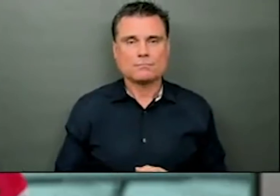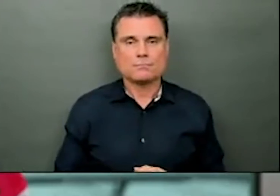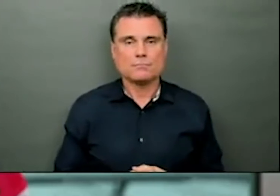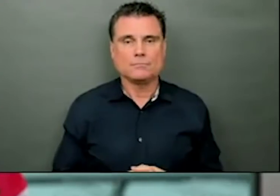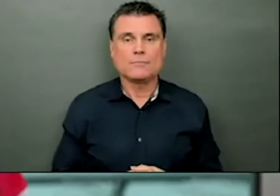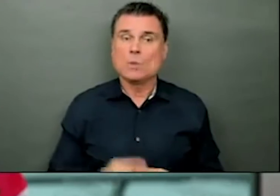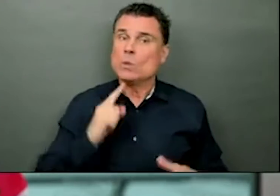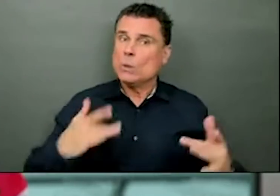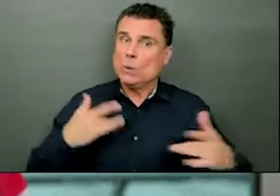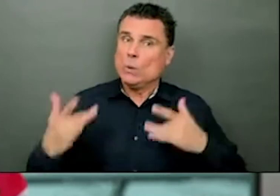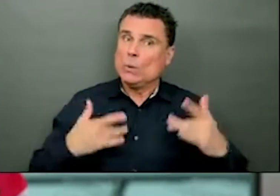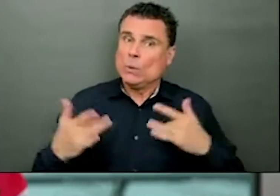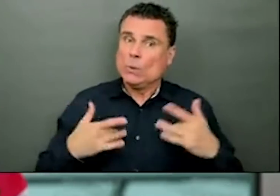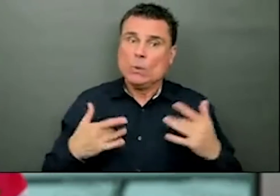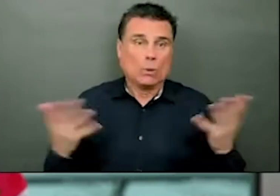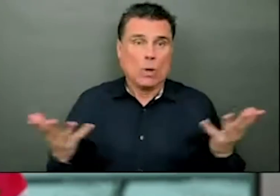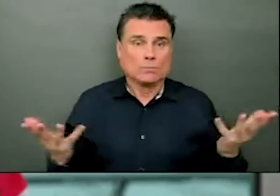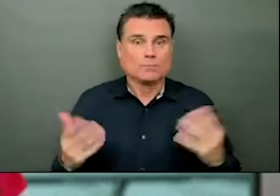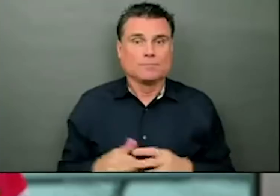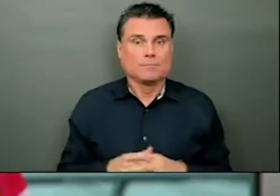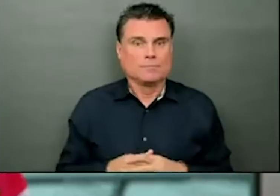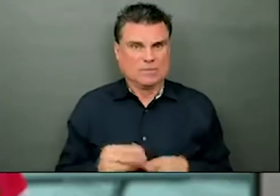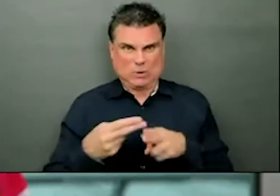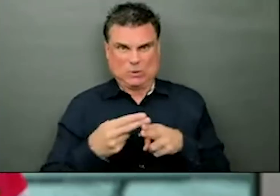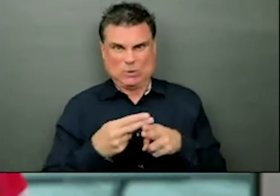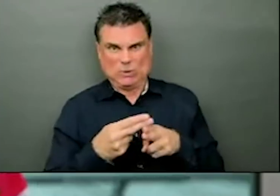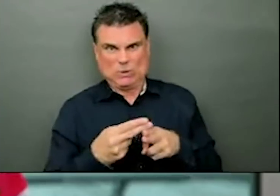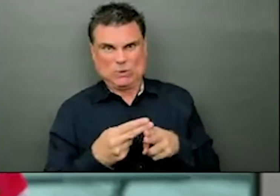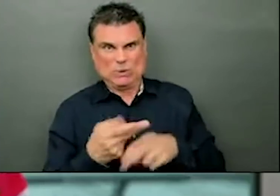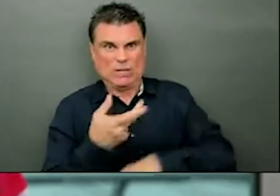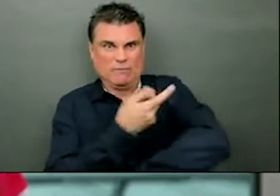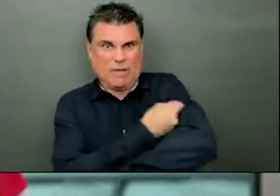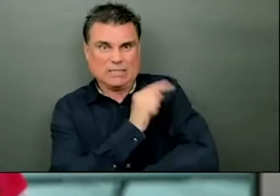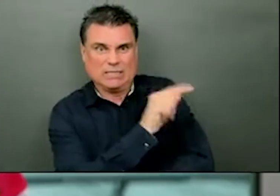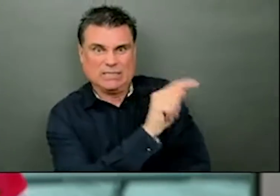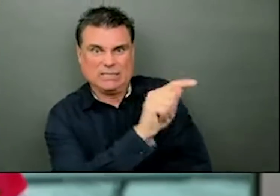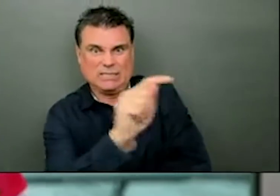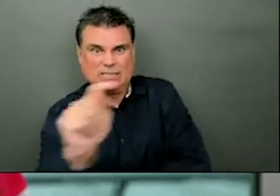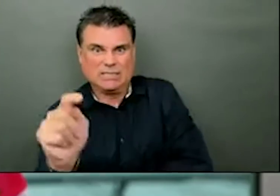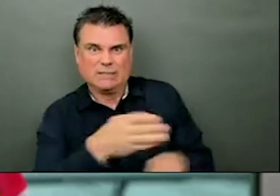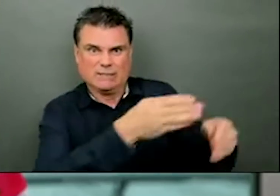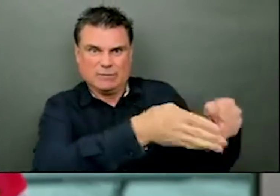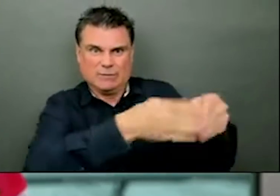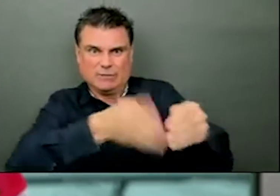we're very excited that we're going to be ramping that up in the next few weeks. And